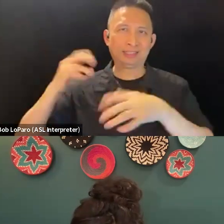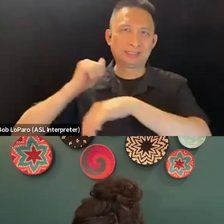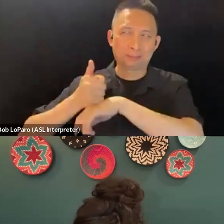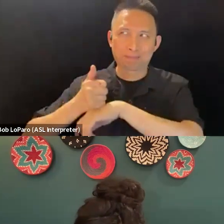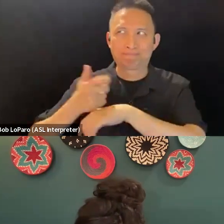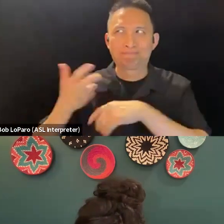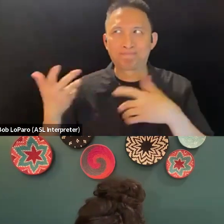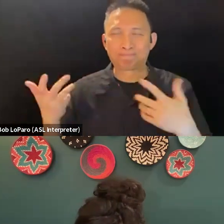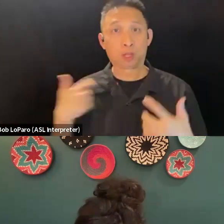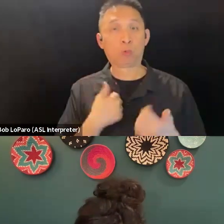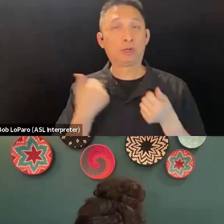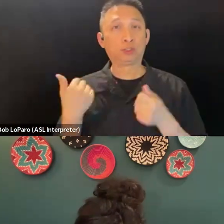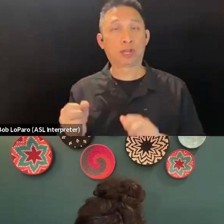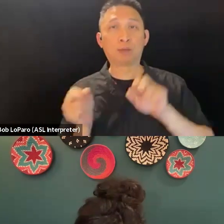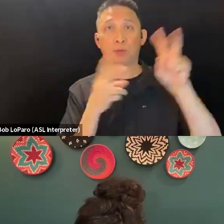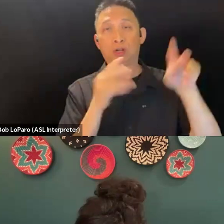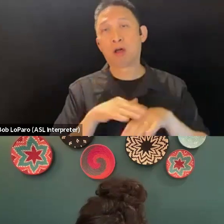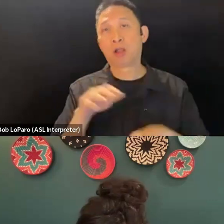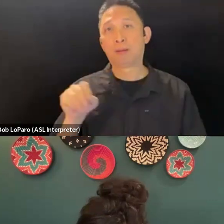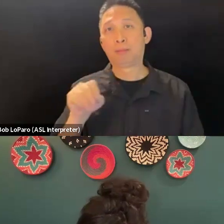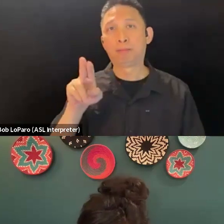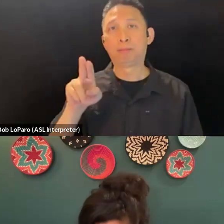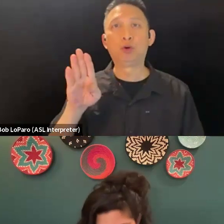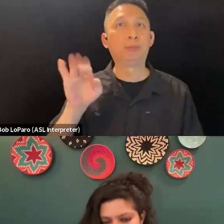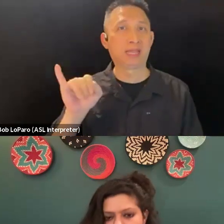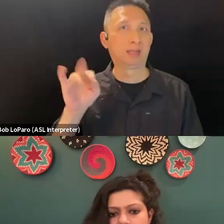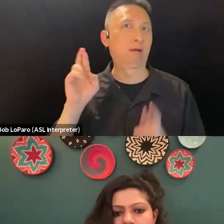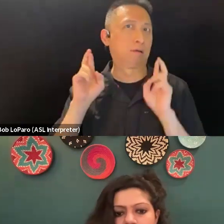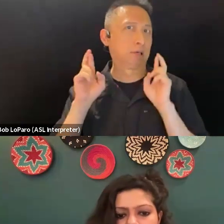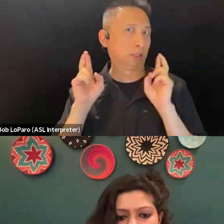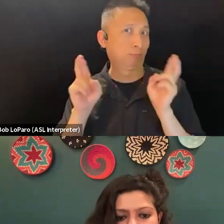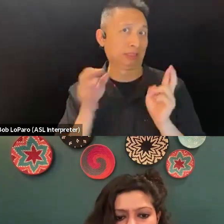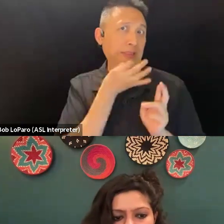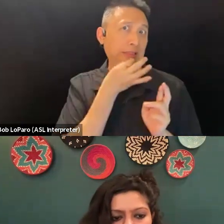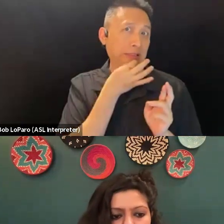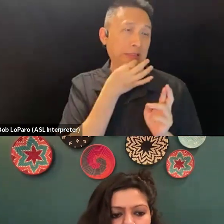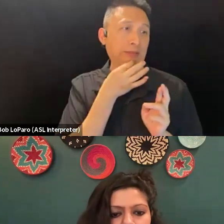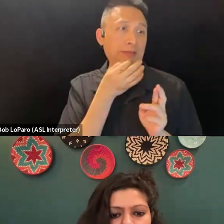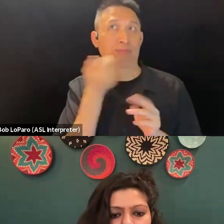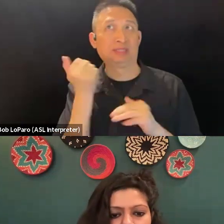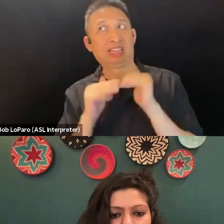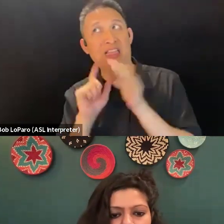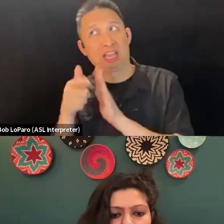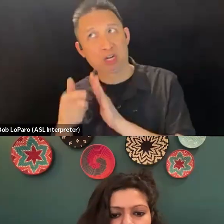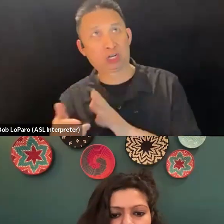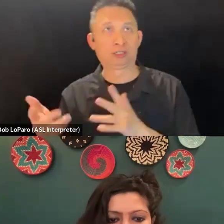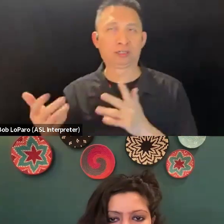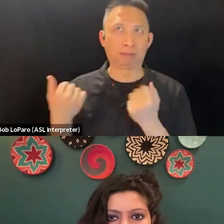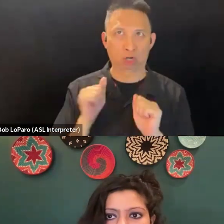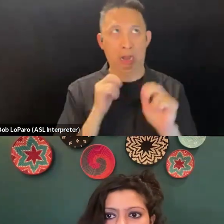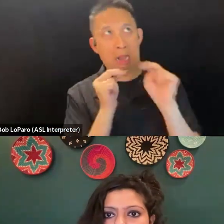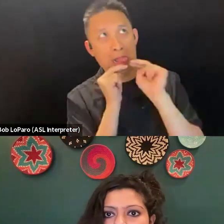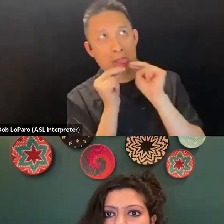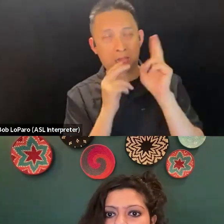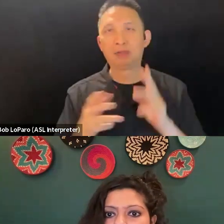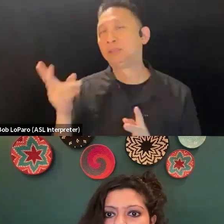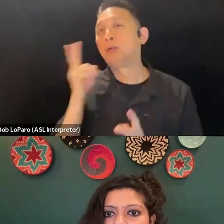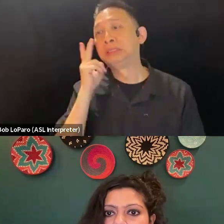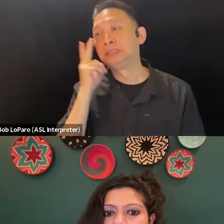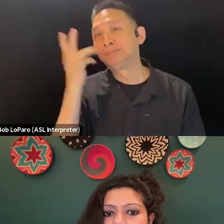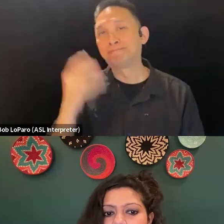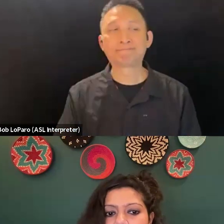obviously, or even to in any way take a knock on filmmakers who've done excellent work on it. I just meant to expand